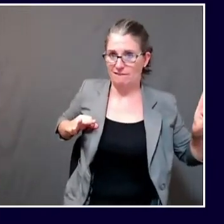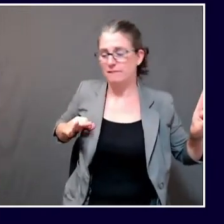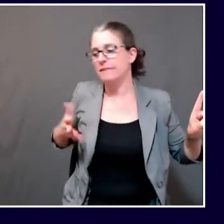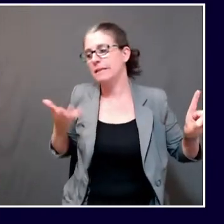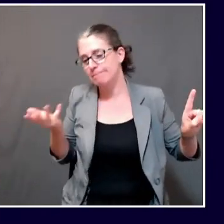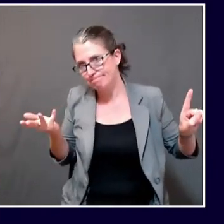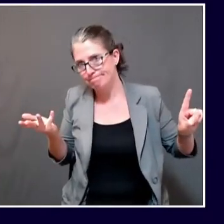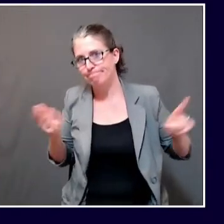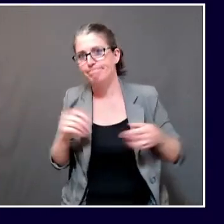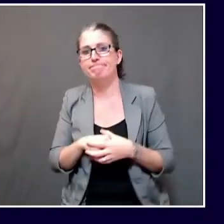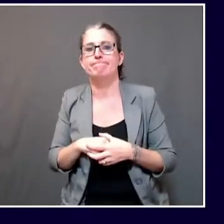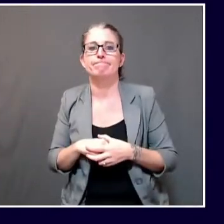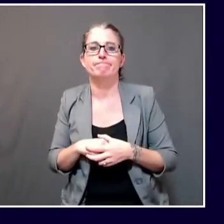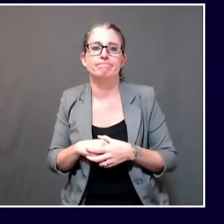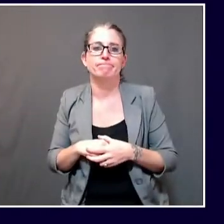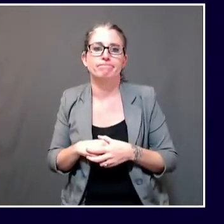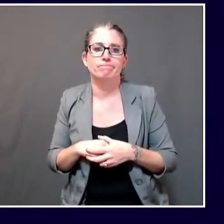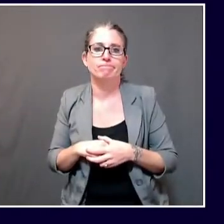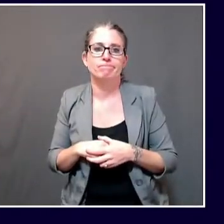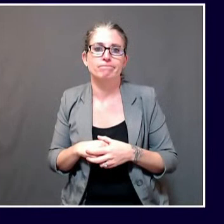staff members.